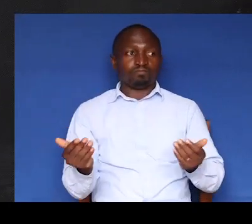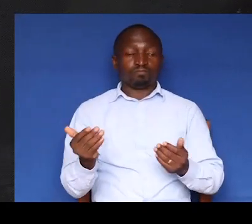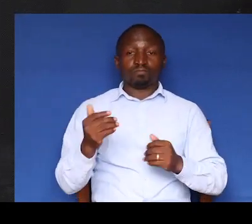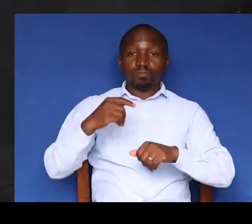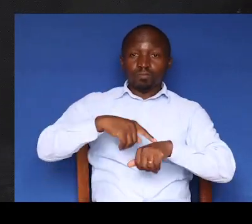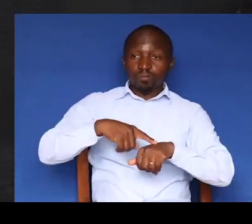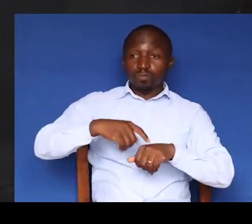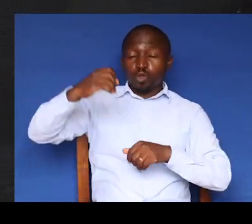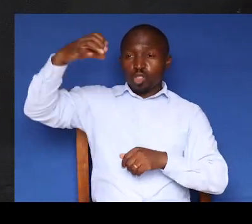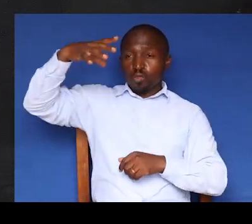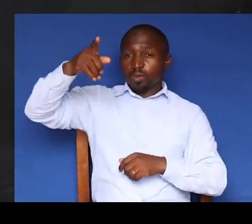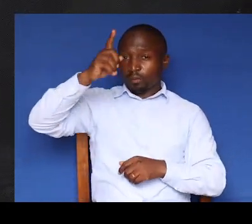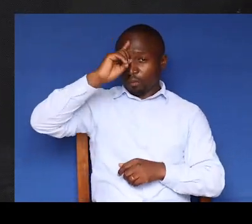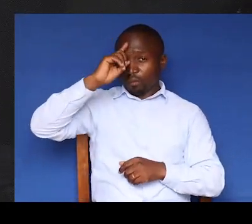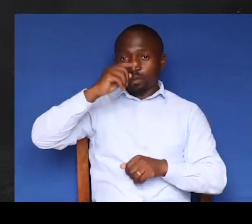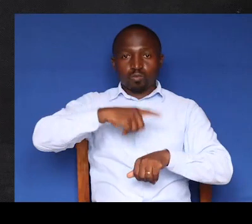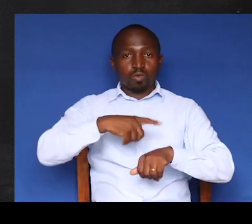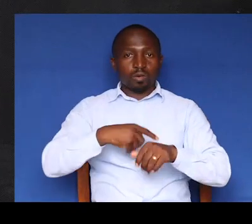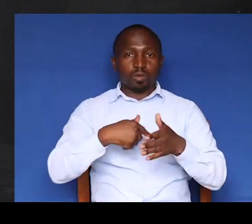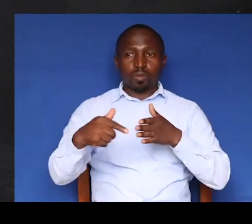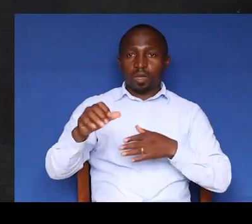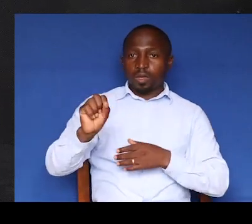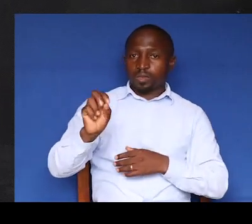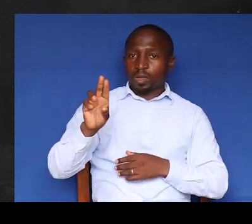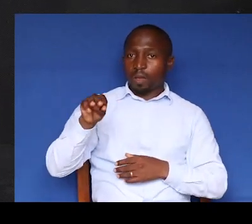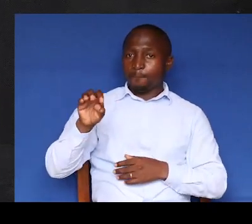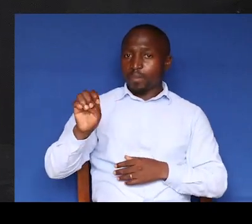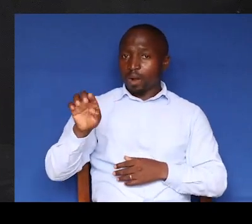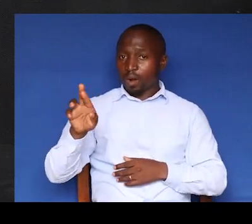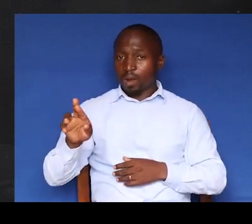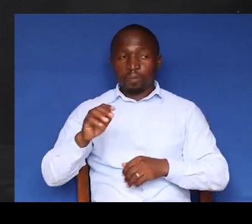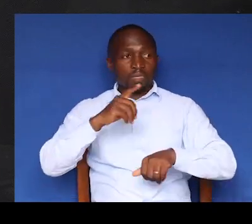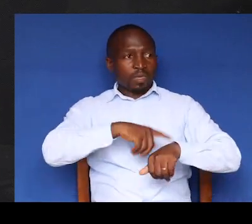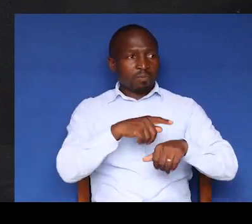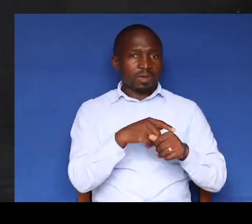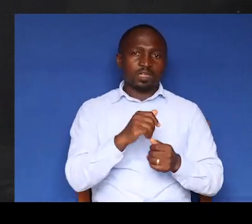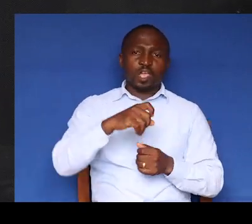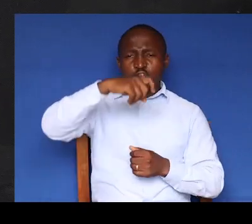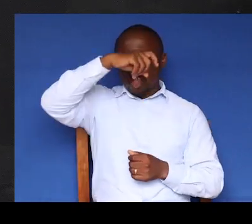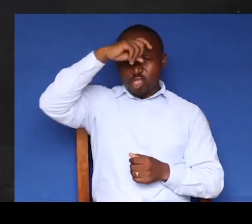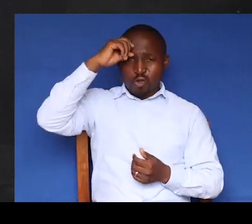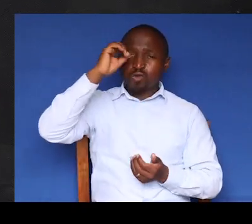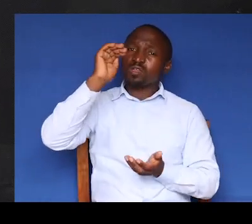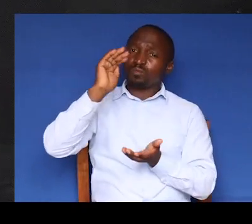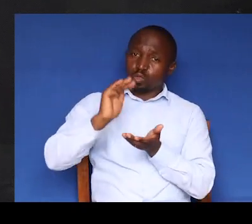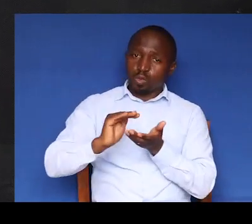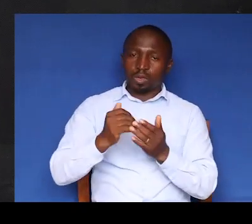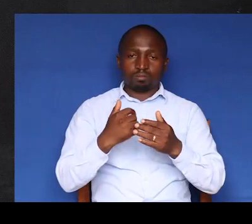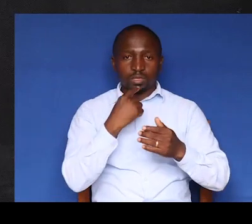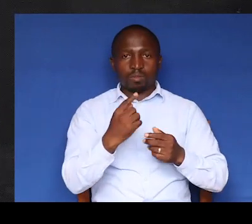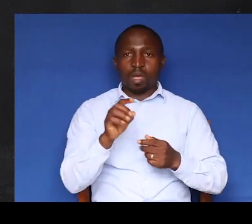say summer season. The period of low temperature makes what we used to say